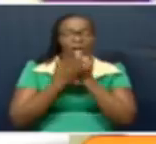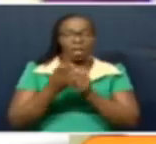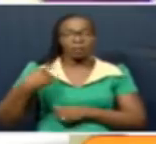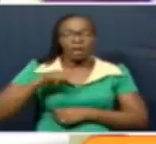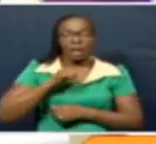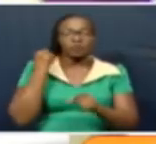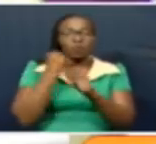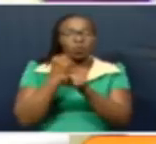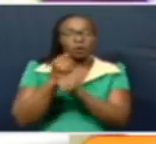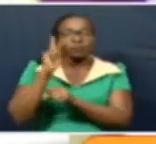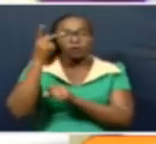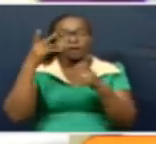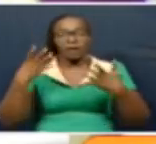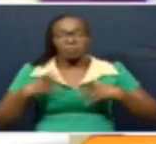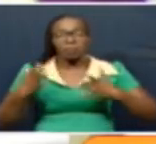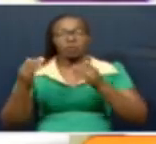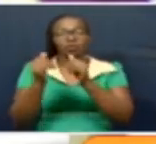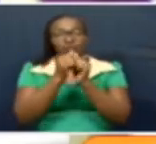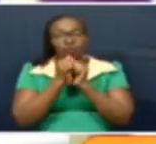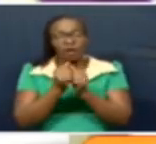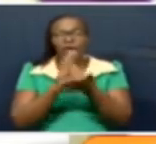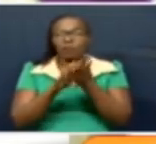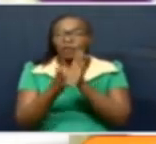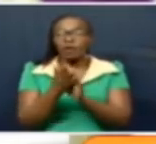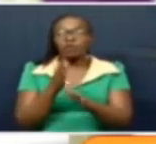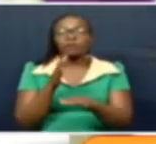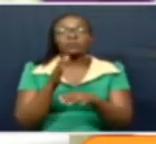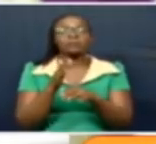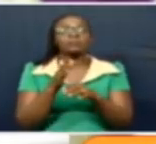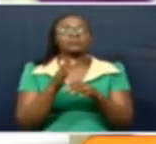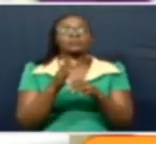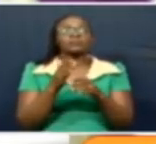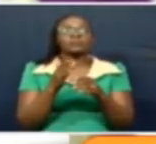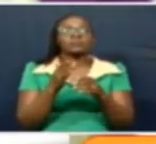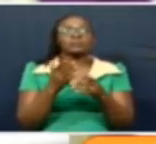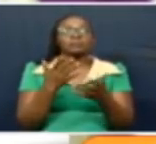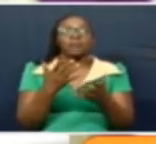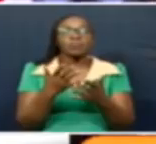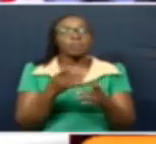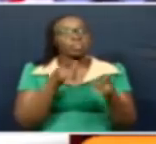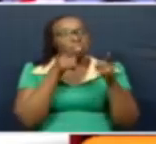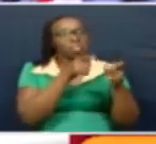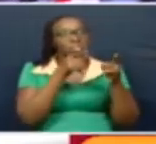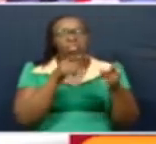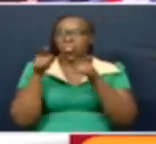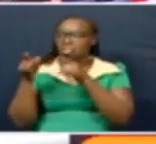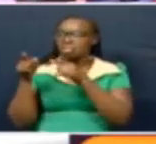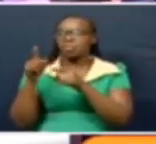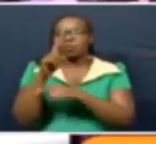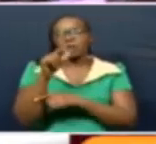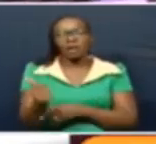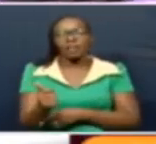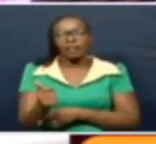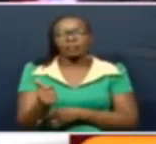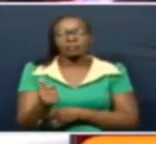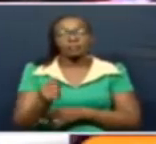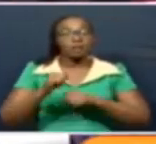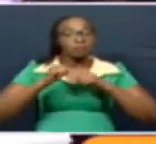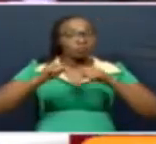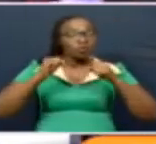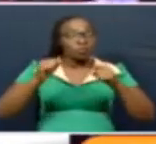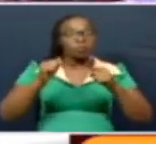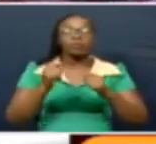for Kenyans together without calling each other's names. Viongozi wakuu walimtaja